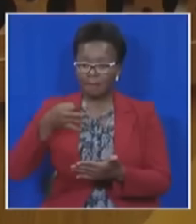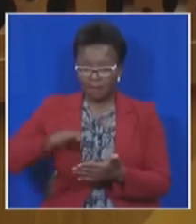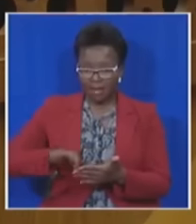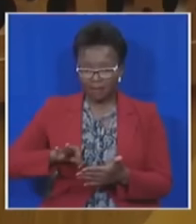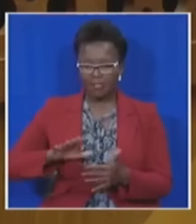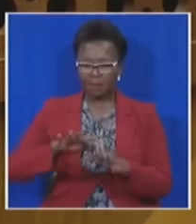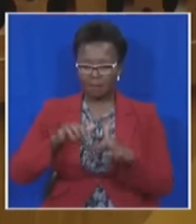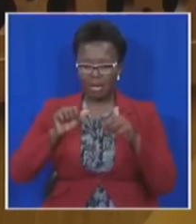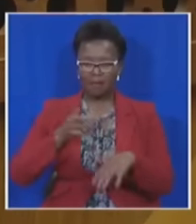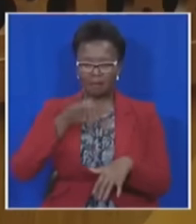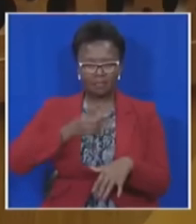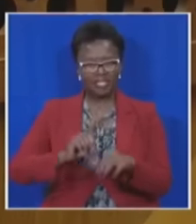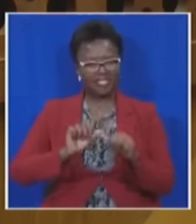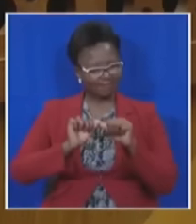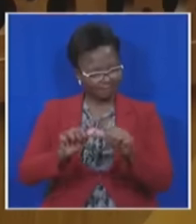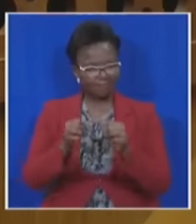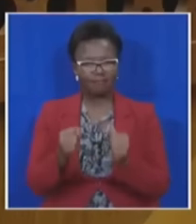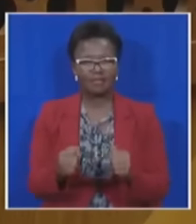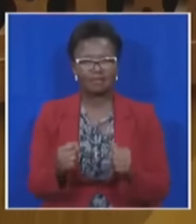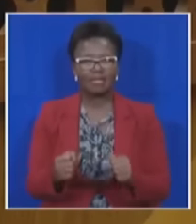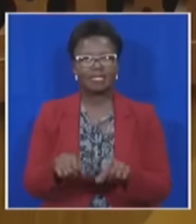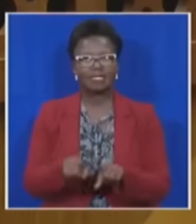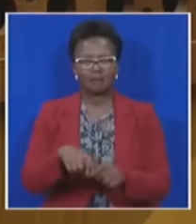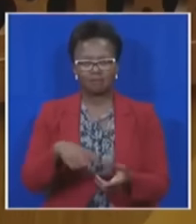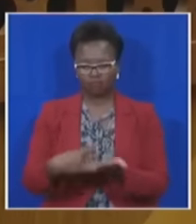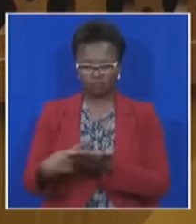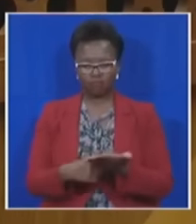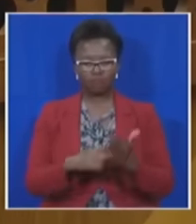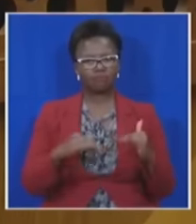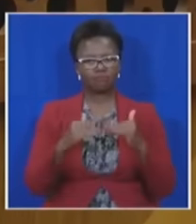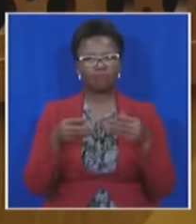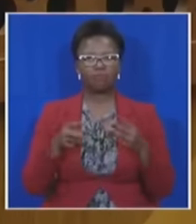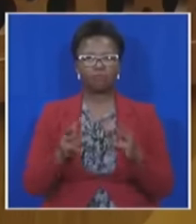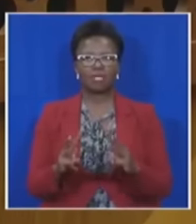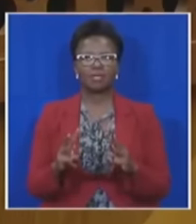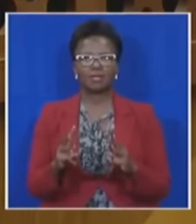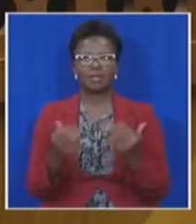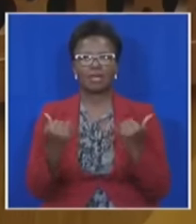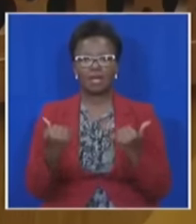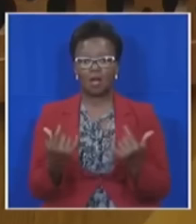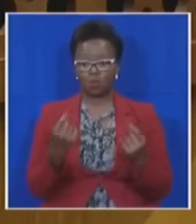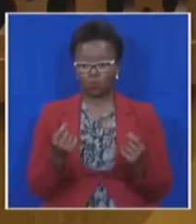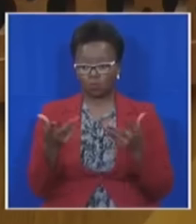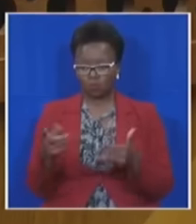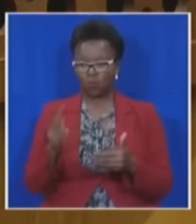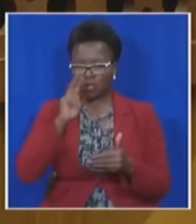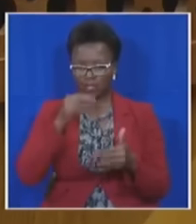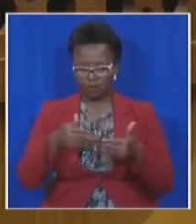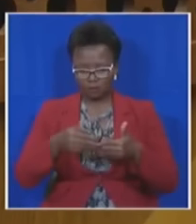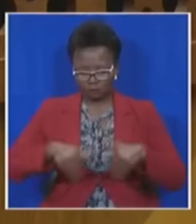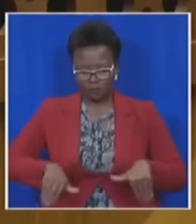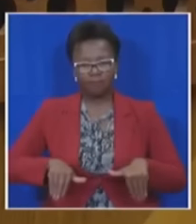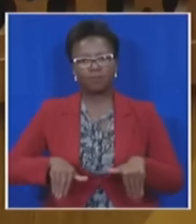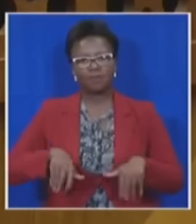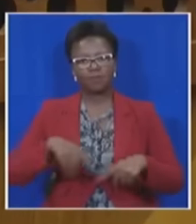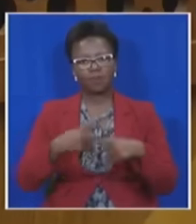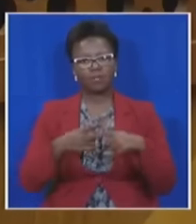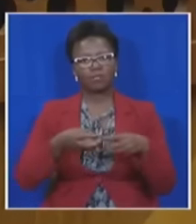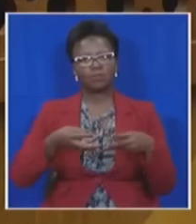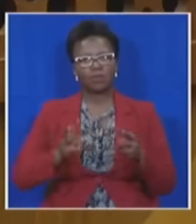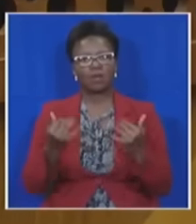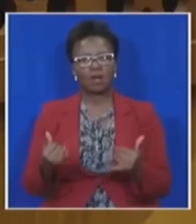Parliament in chairing political debate and discourse. This must be done with impartiality and courage. For this